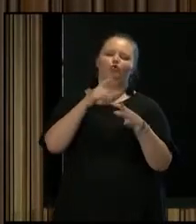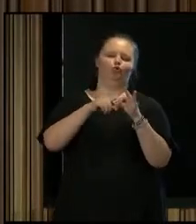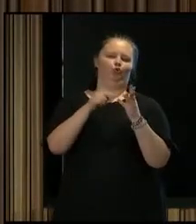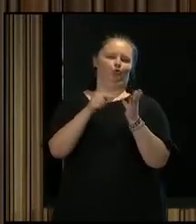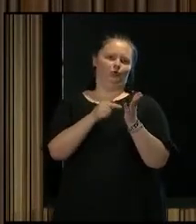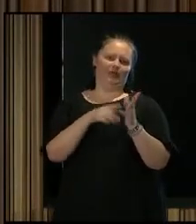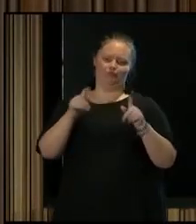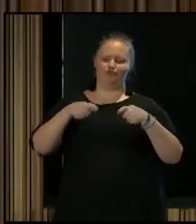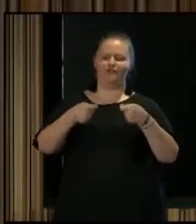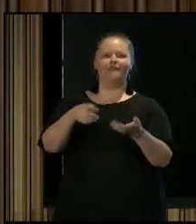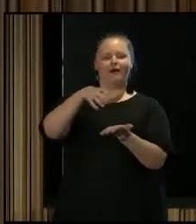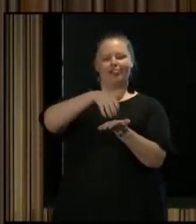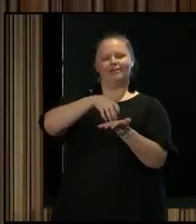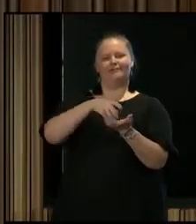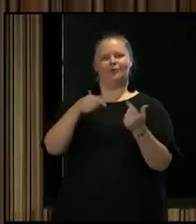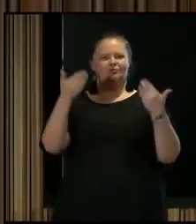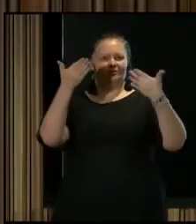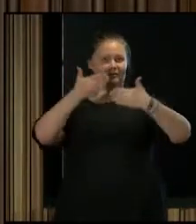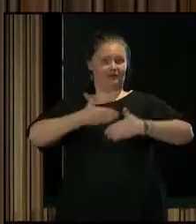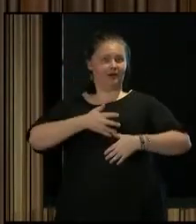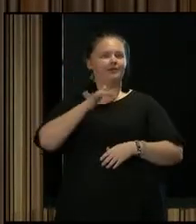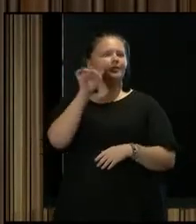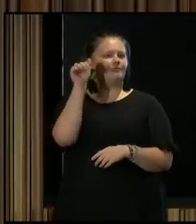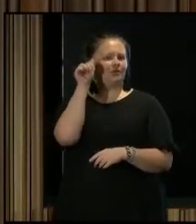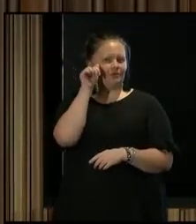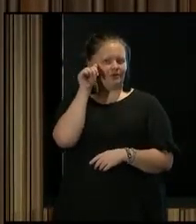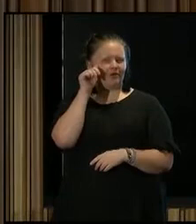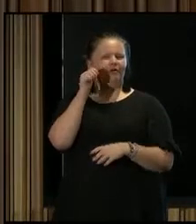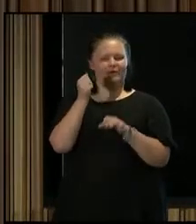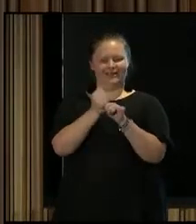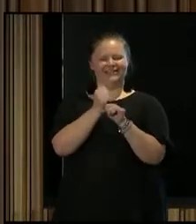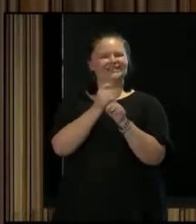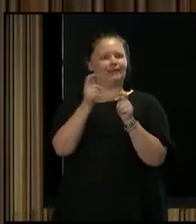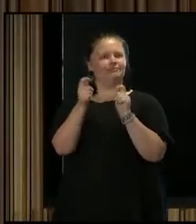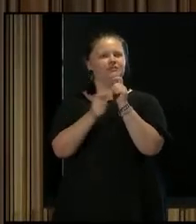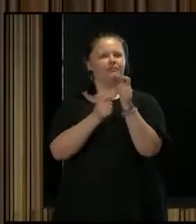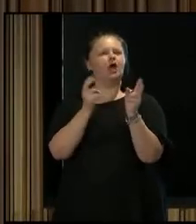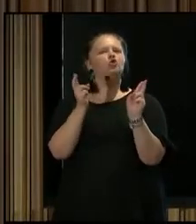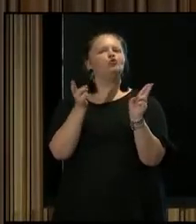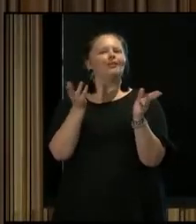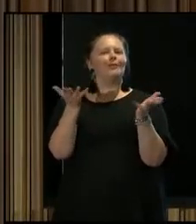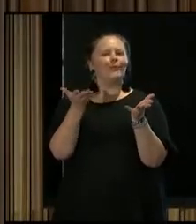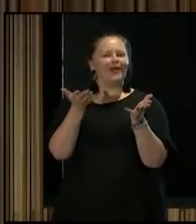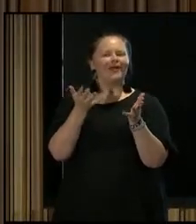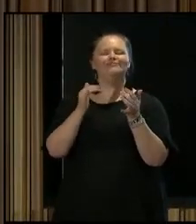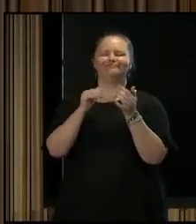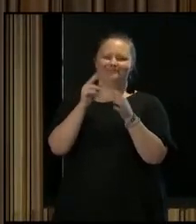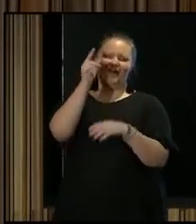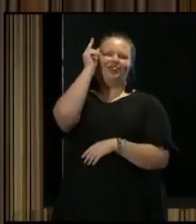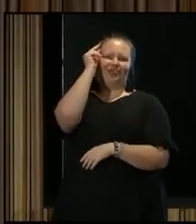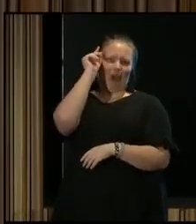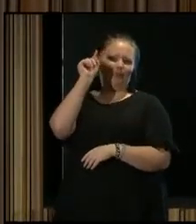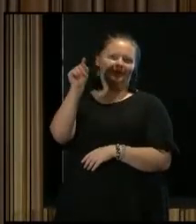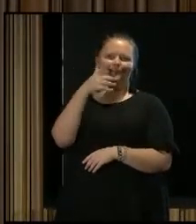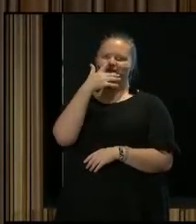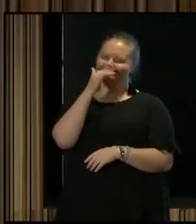the venue for this evening's event. As you may know, these game changers are generally held at State Library of Queensland, but unfortunately our